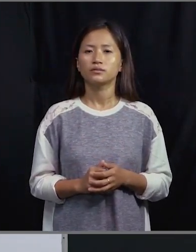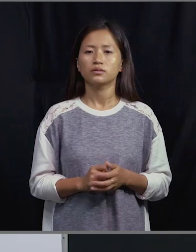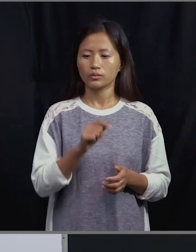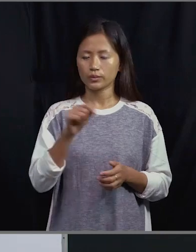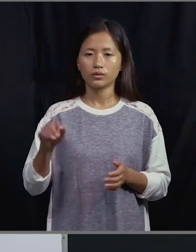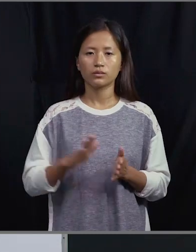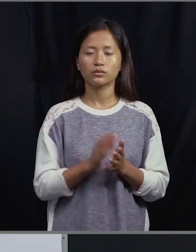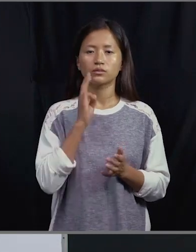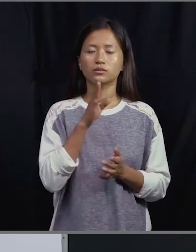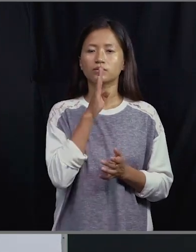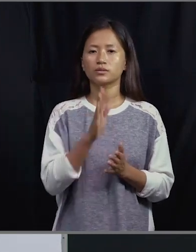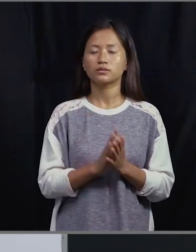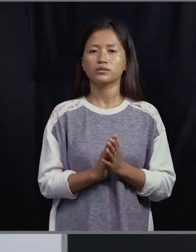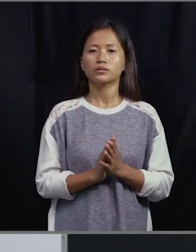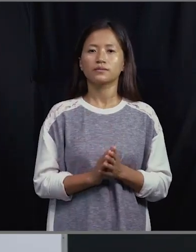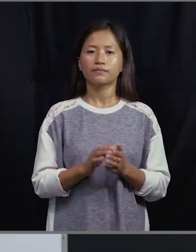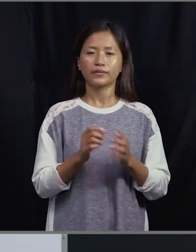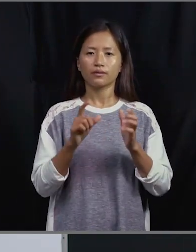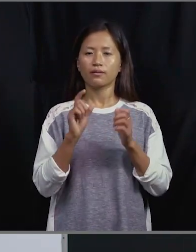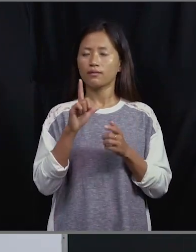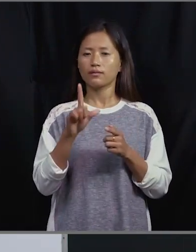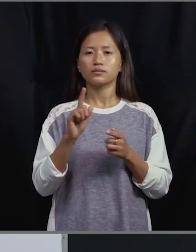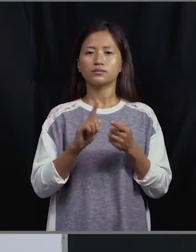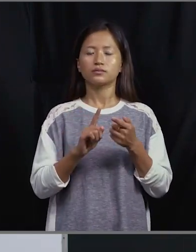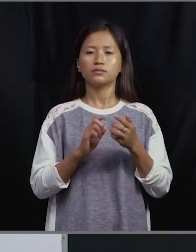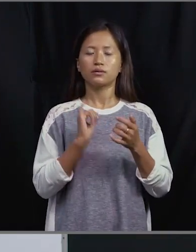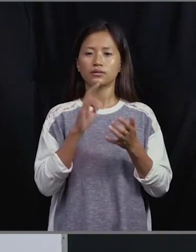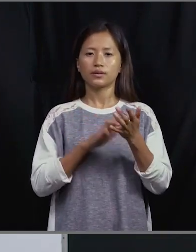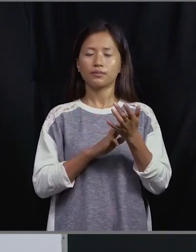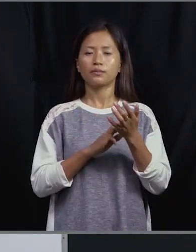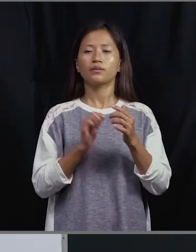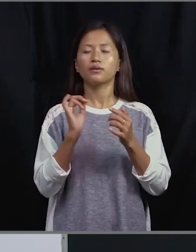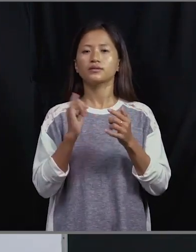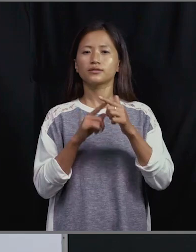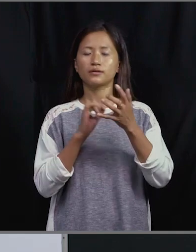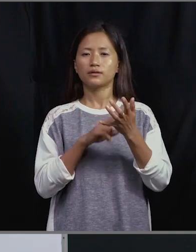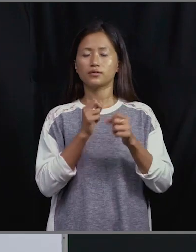which will be the limiting reagent in this reaction?